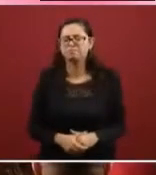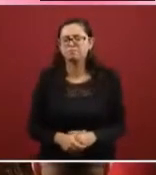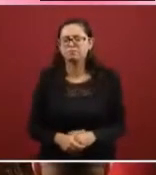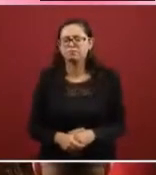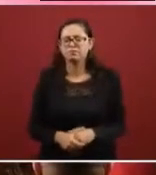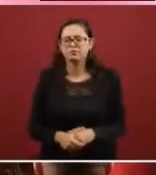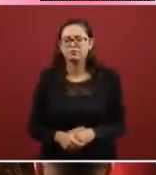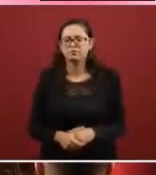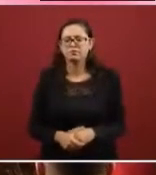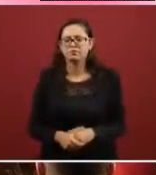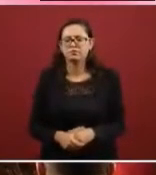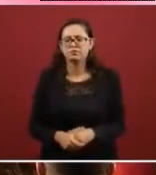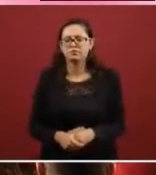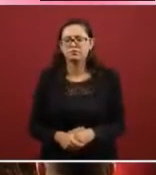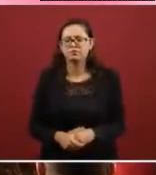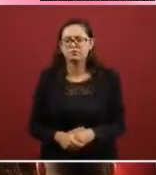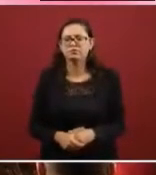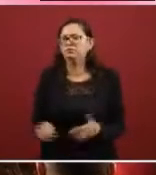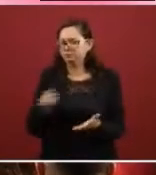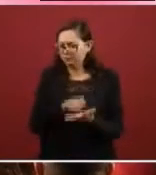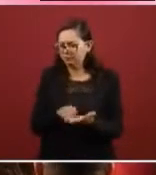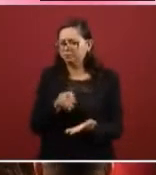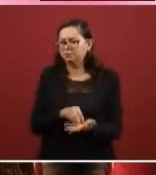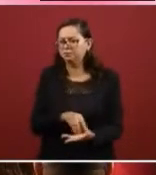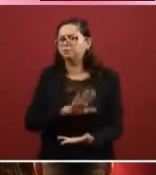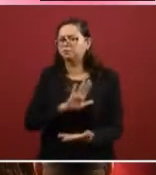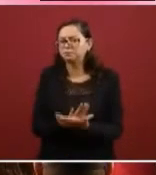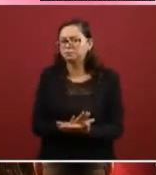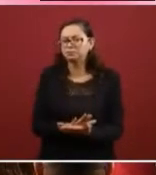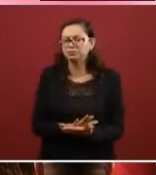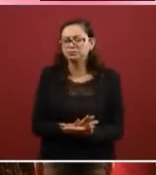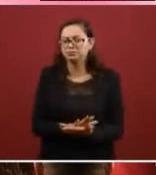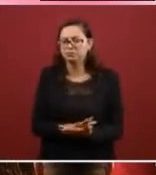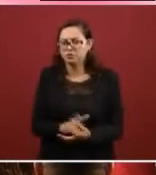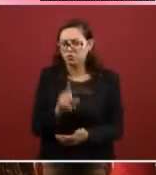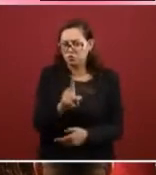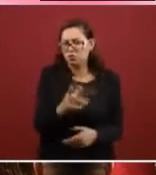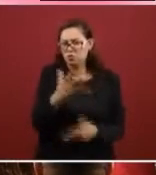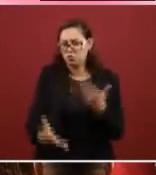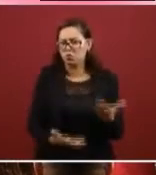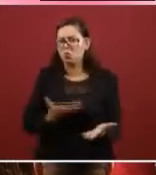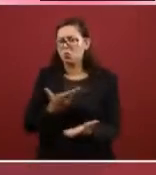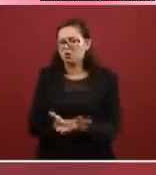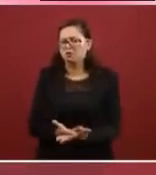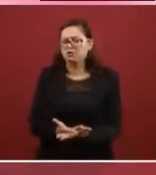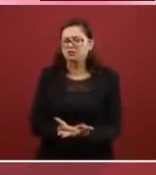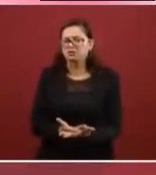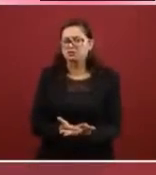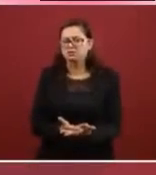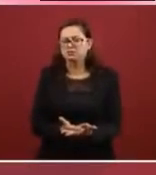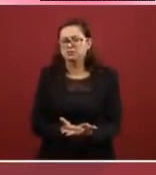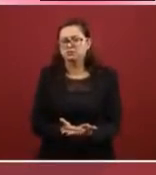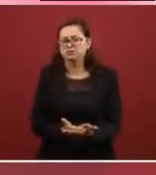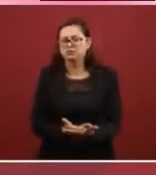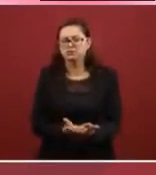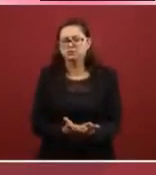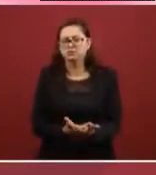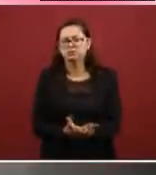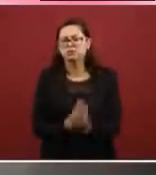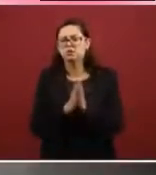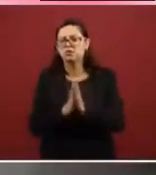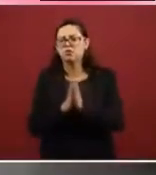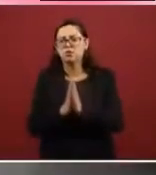Vamos a tomar nota de tu planteamiento y vamos a